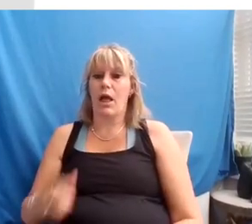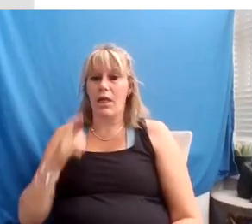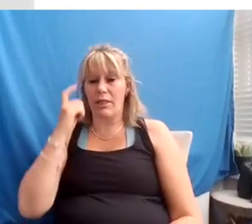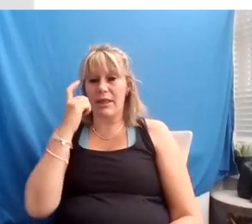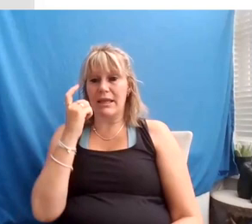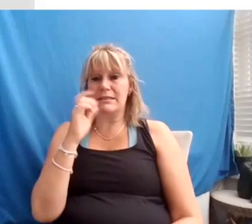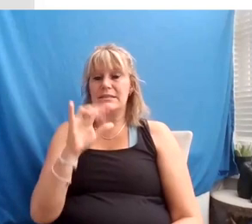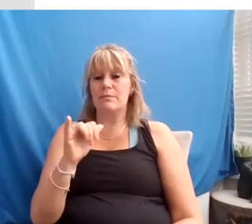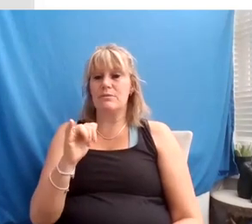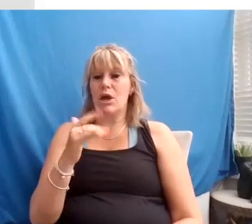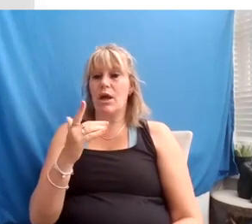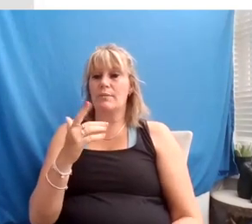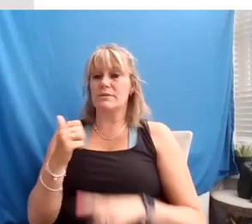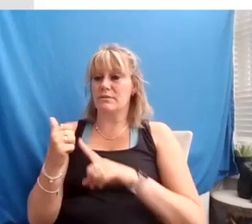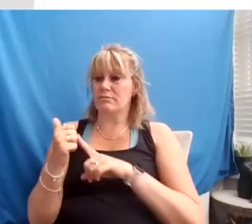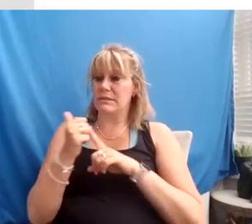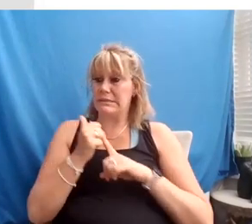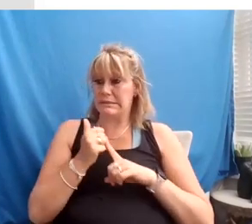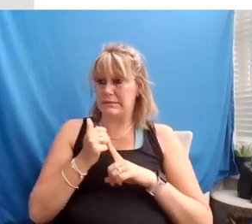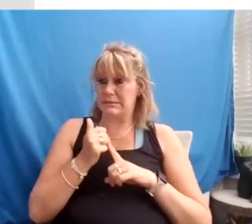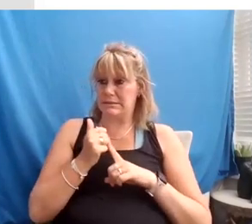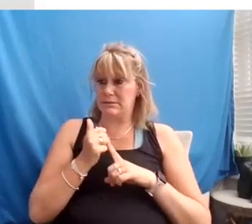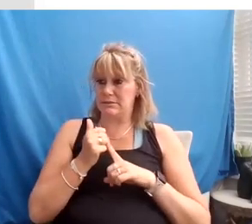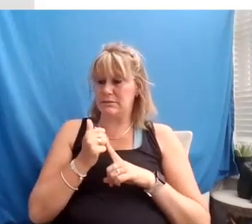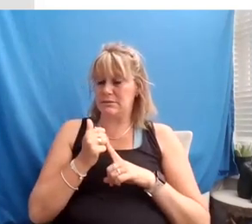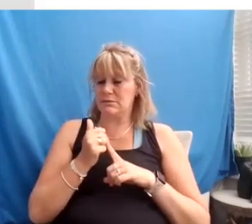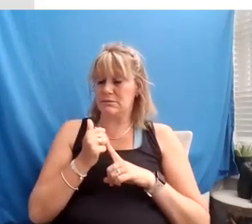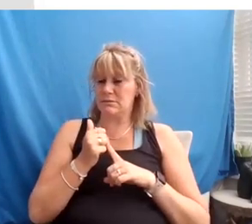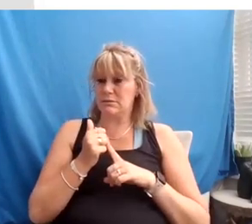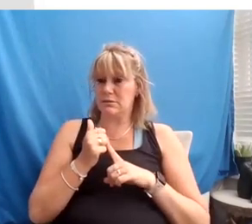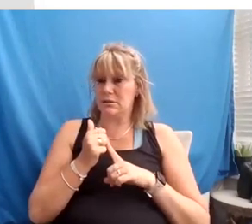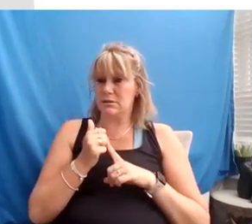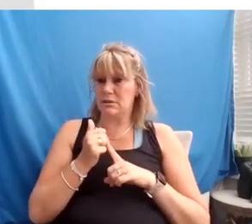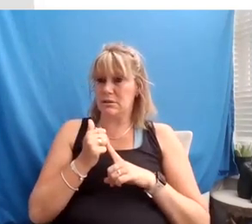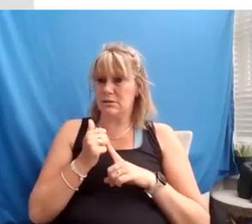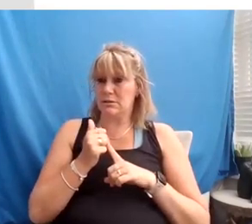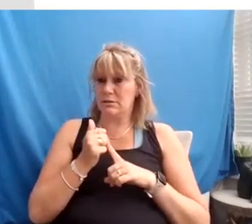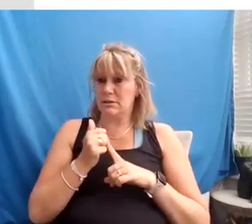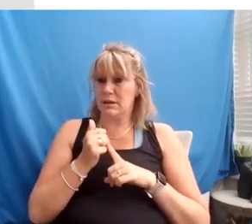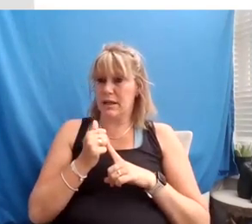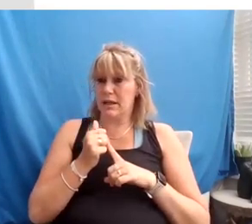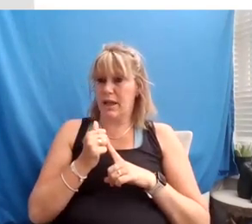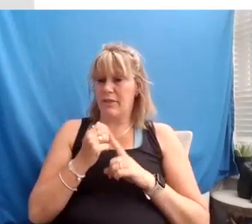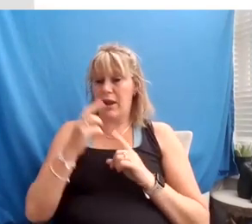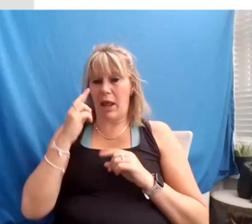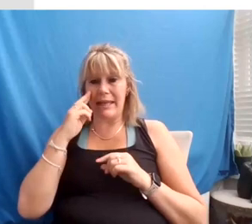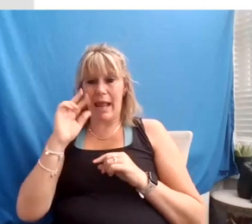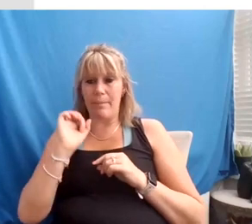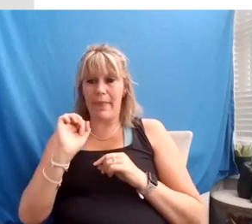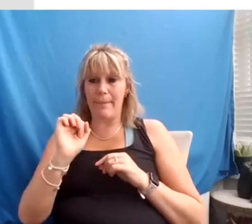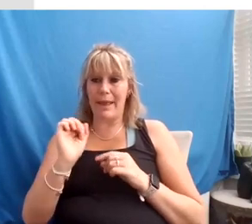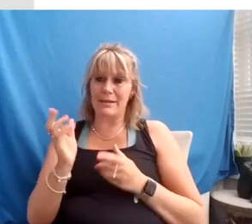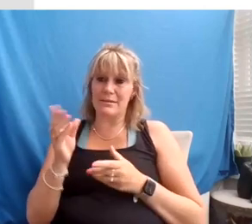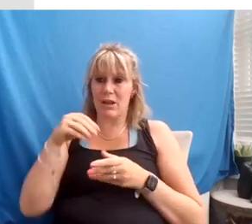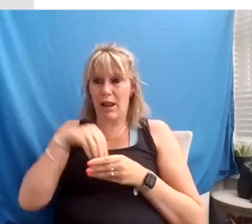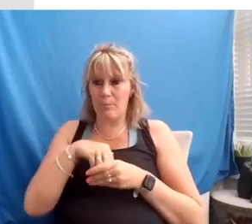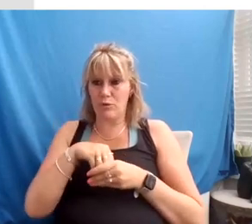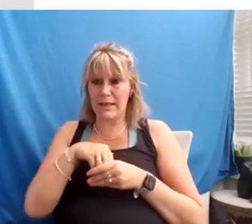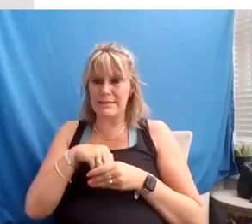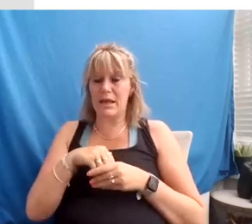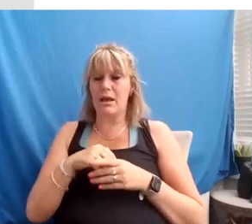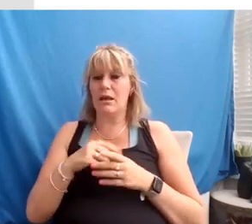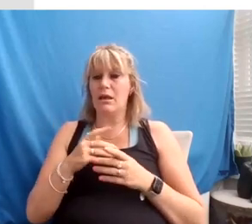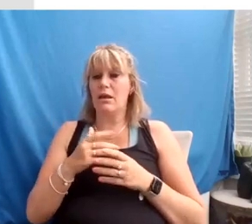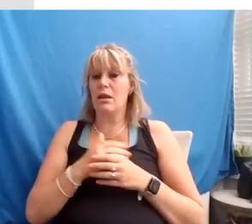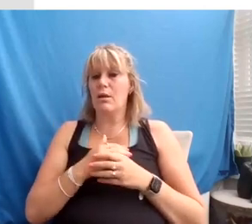assistants, and then of course I name them as the collaborator, but I've collaborated with them. It's